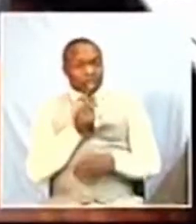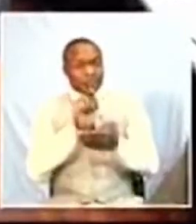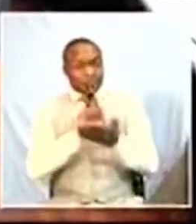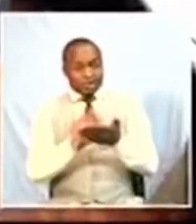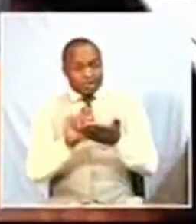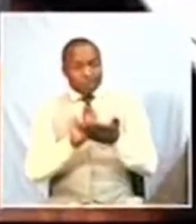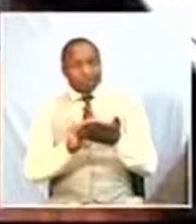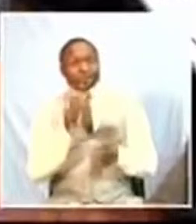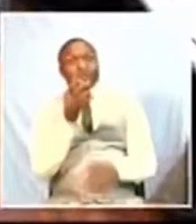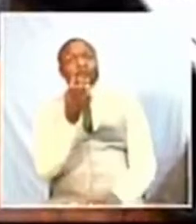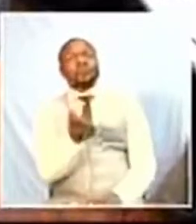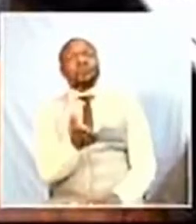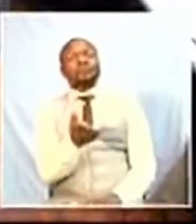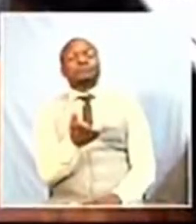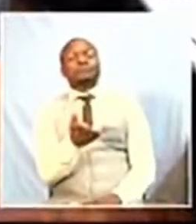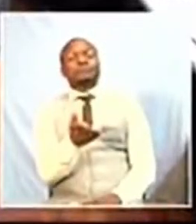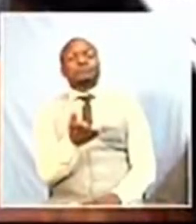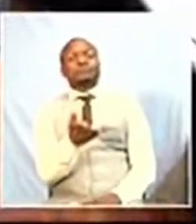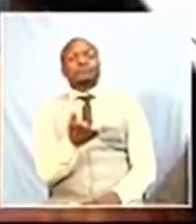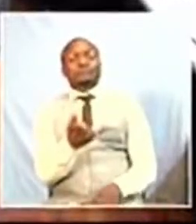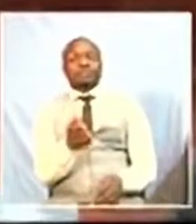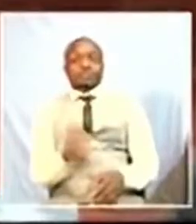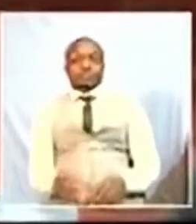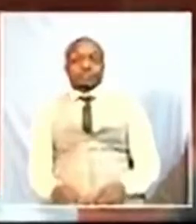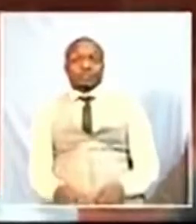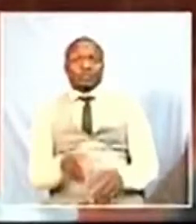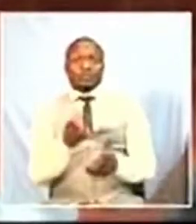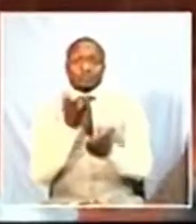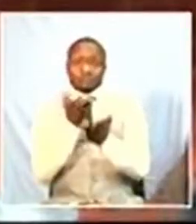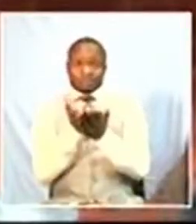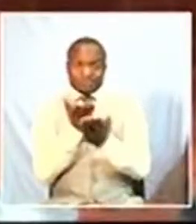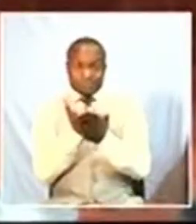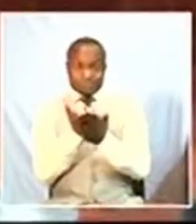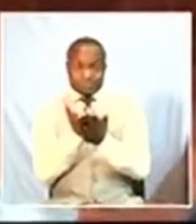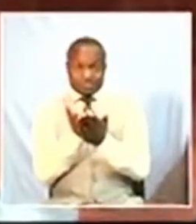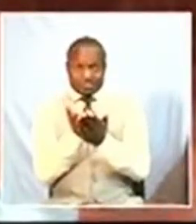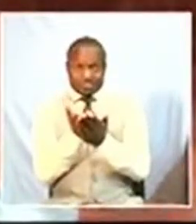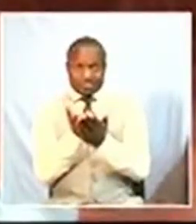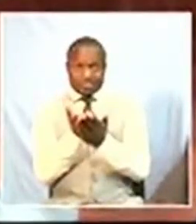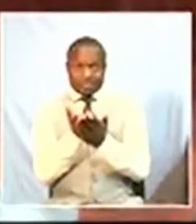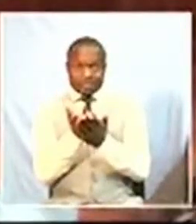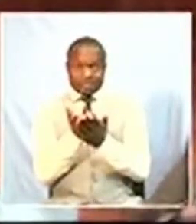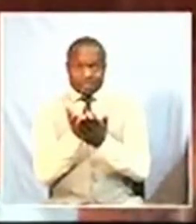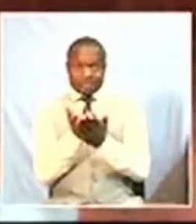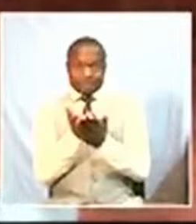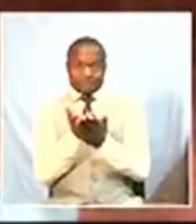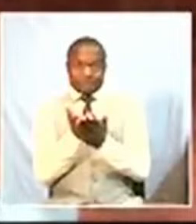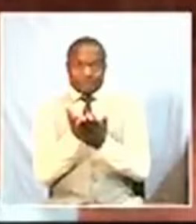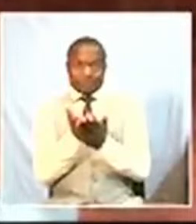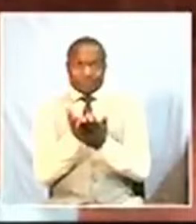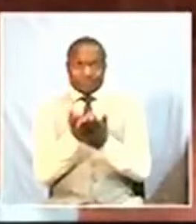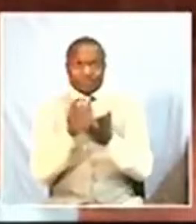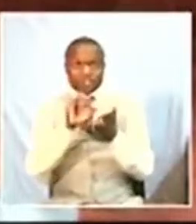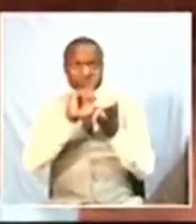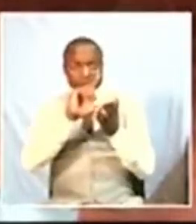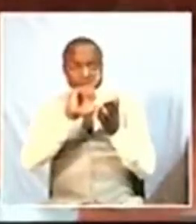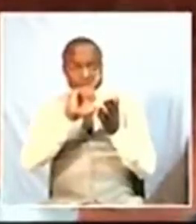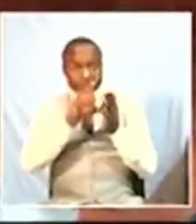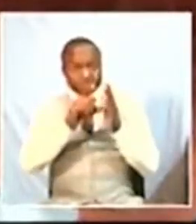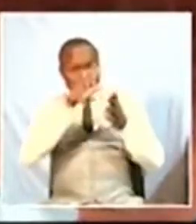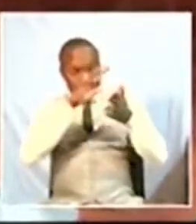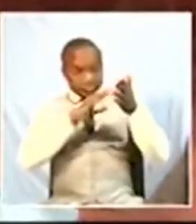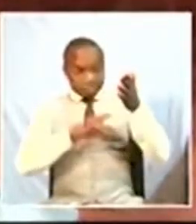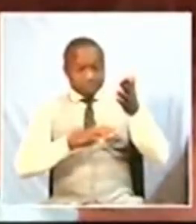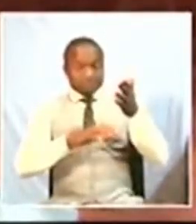there? Chair, maybe I would request that for the actual minutes for when the minutes